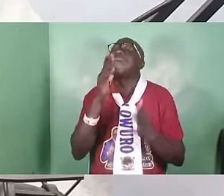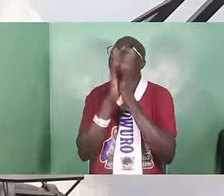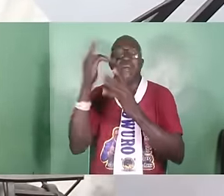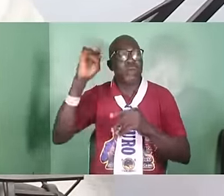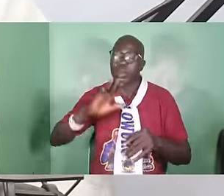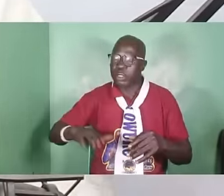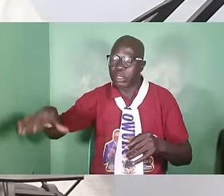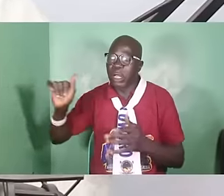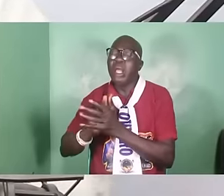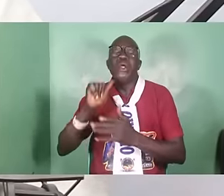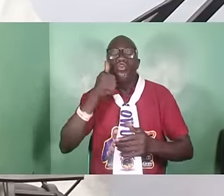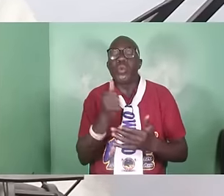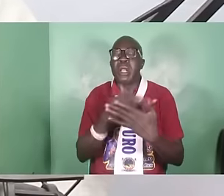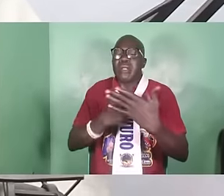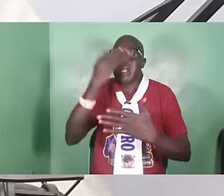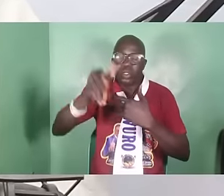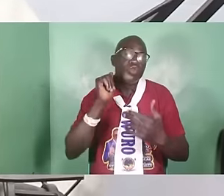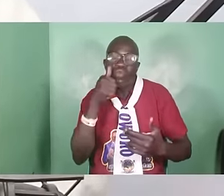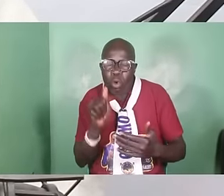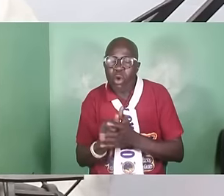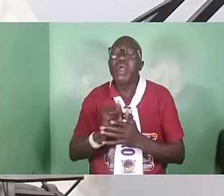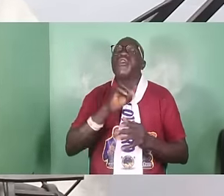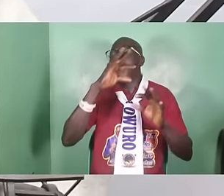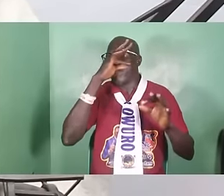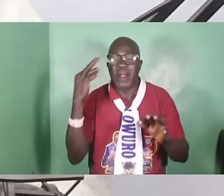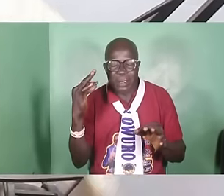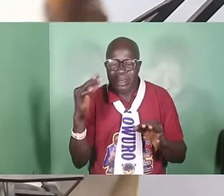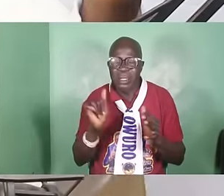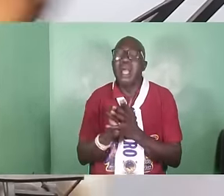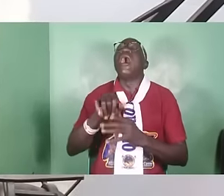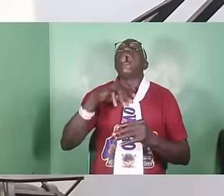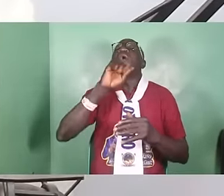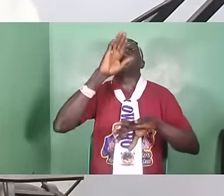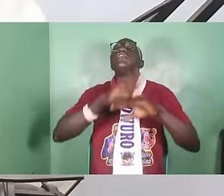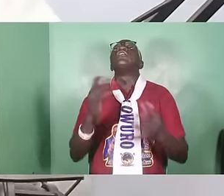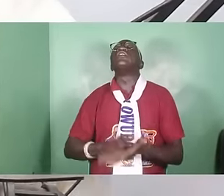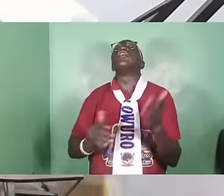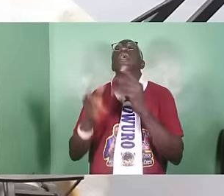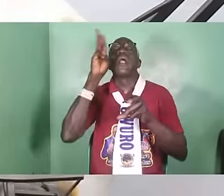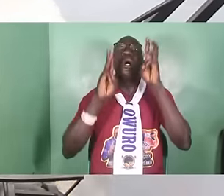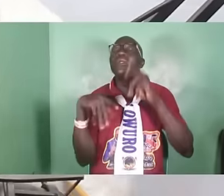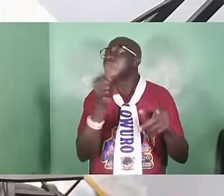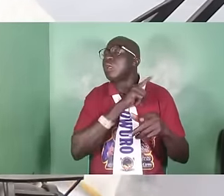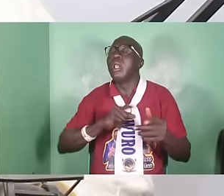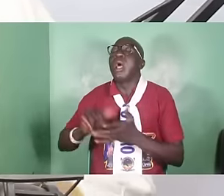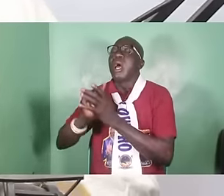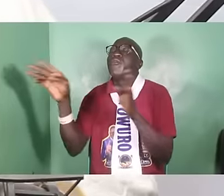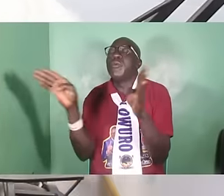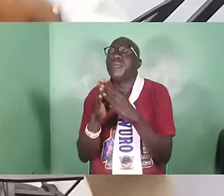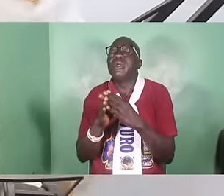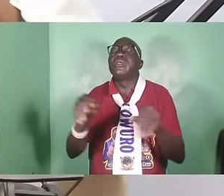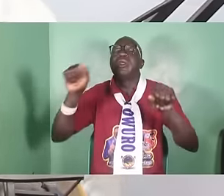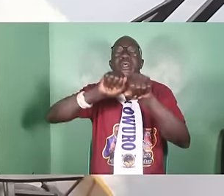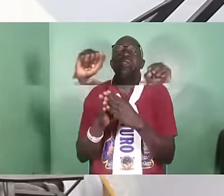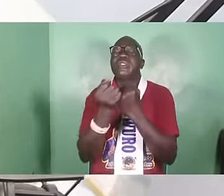yin lola ati o tola e gba we yen e bi ke gbo lojumo re ka jo pade social media